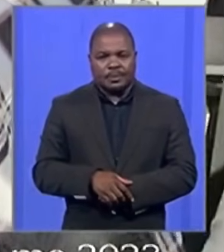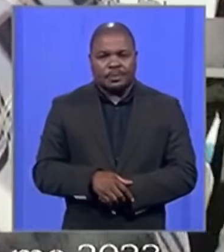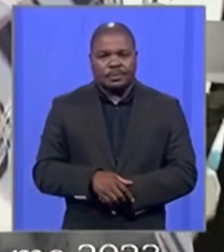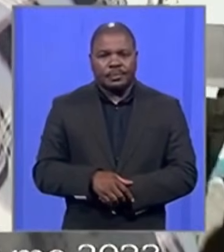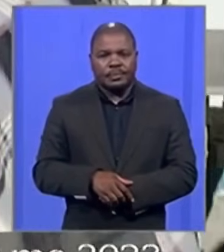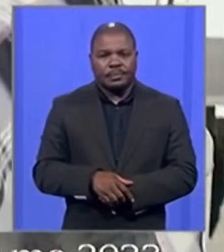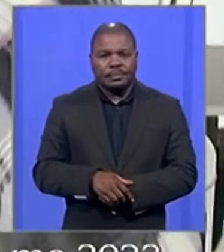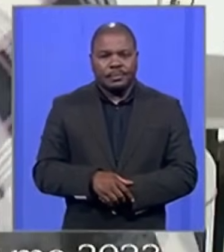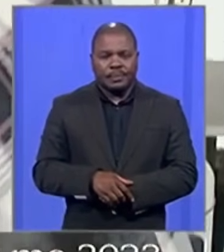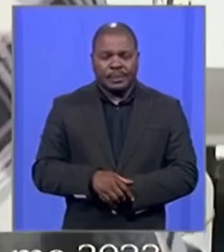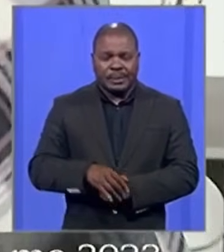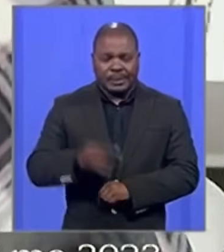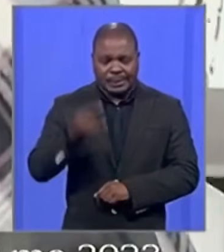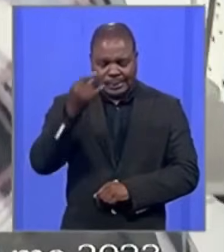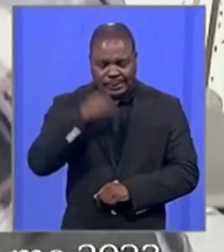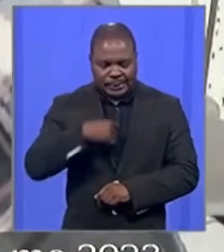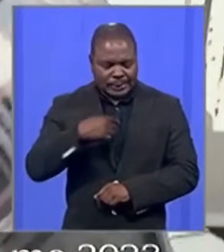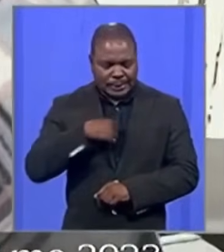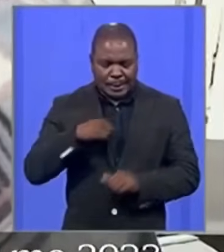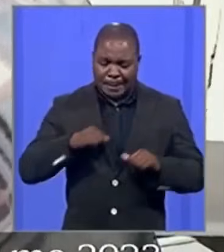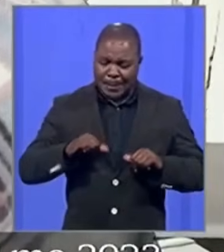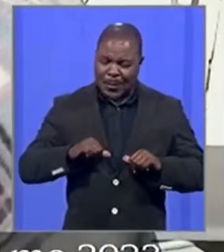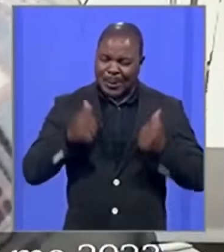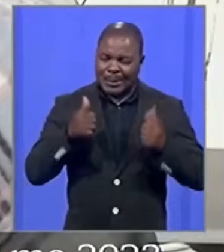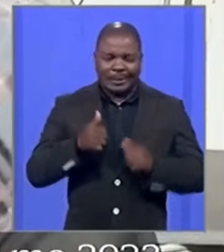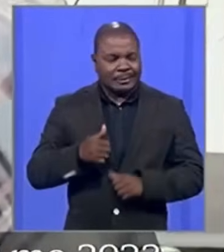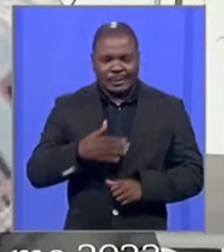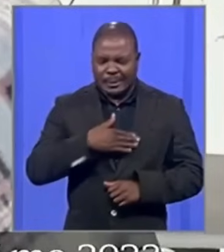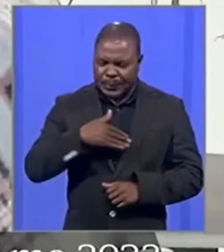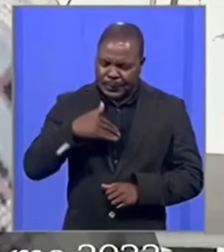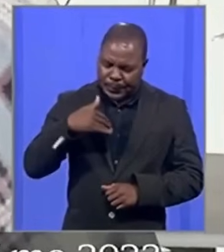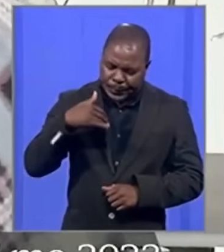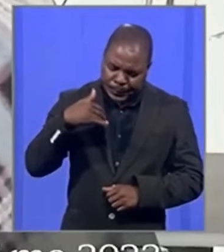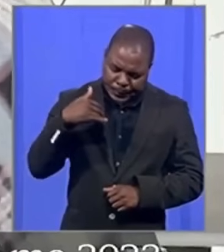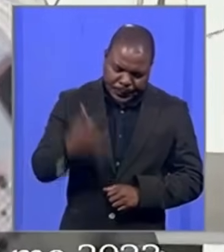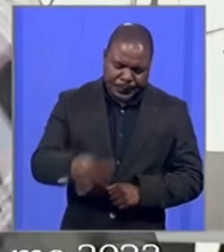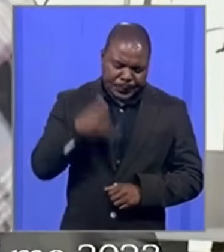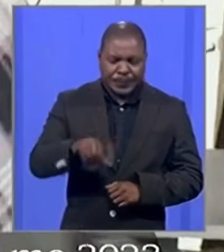Ka siama tota ke